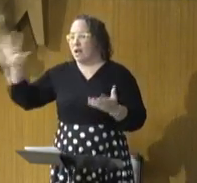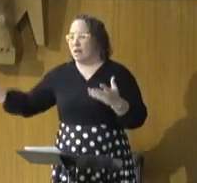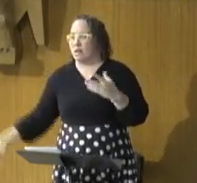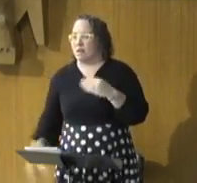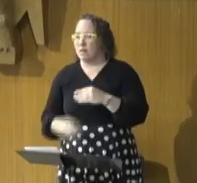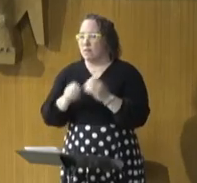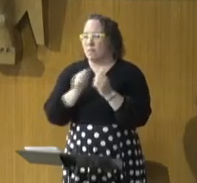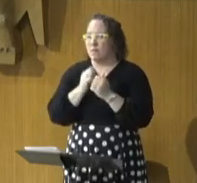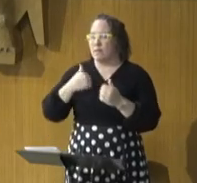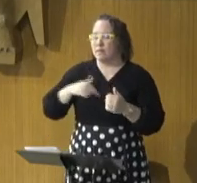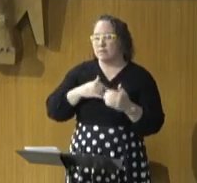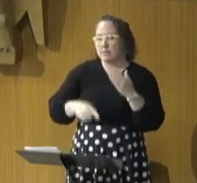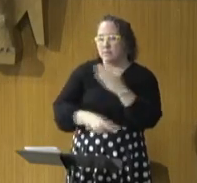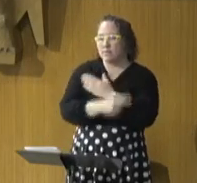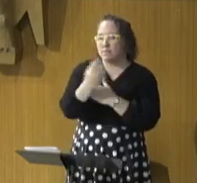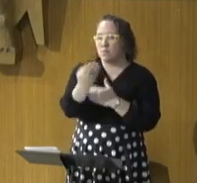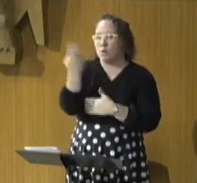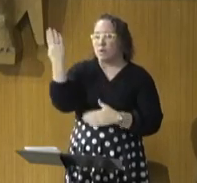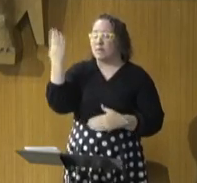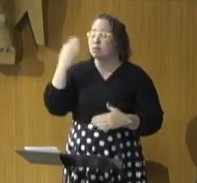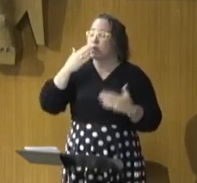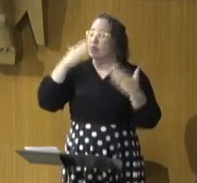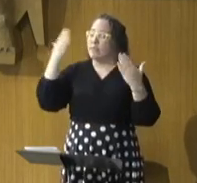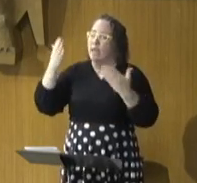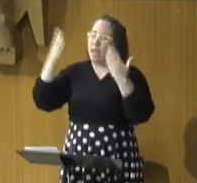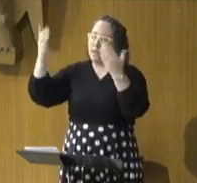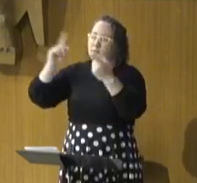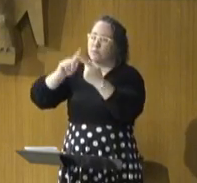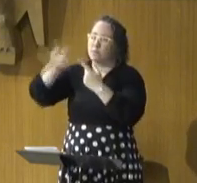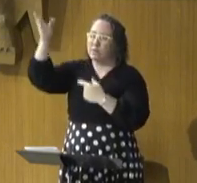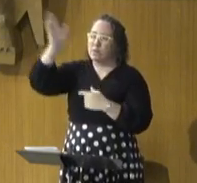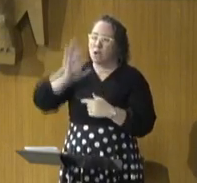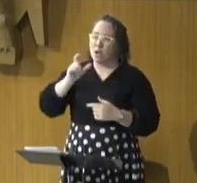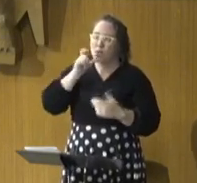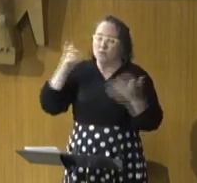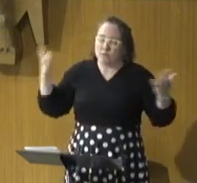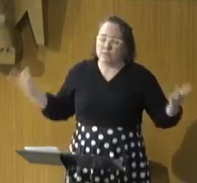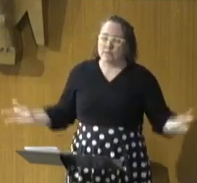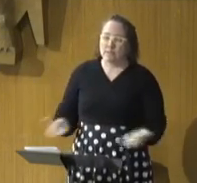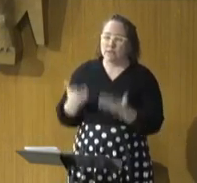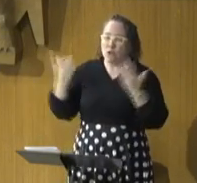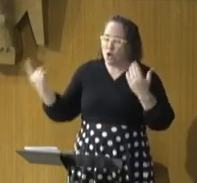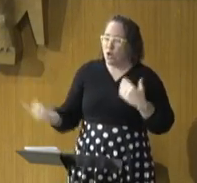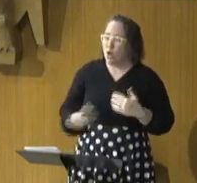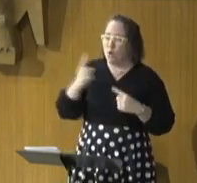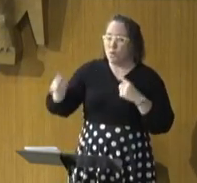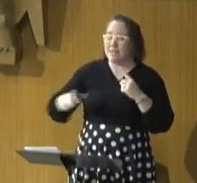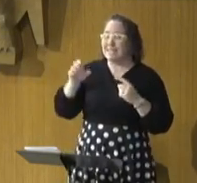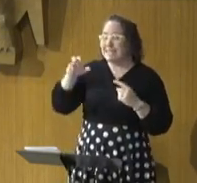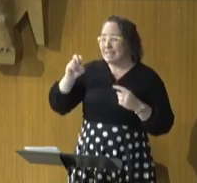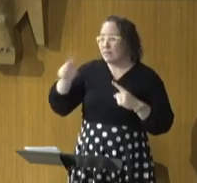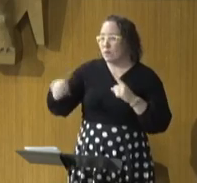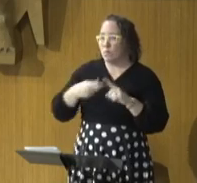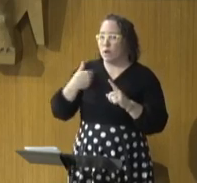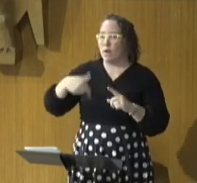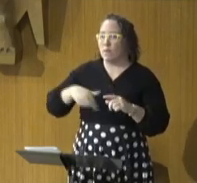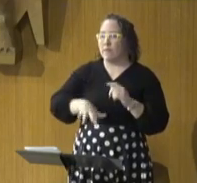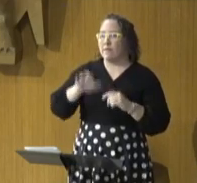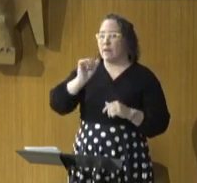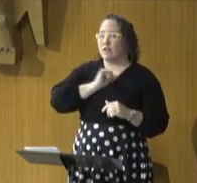So, let us give thanks that our God is with us always even when we find ourselves in the furnace.